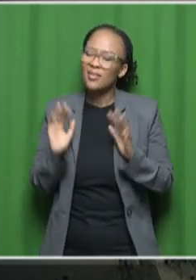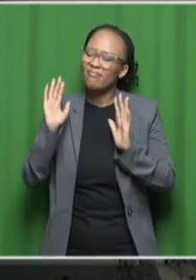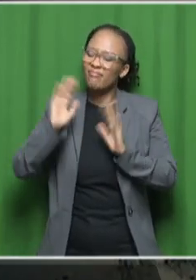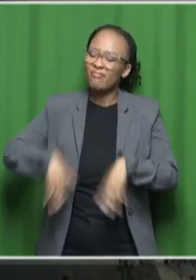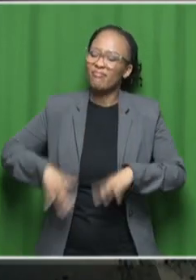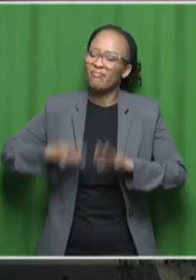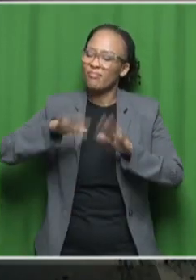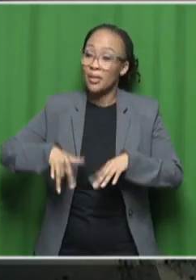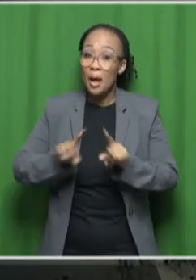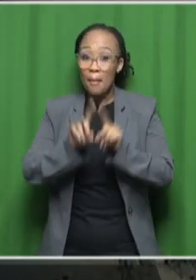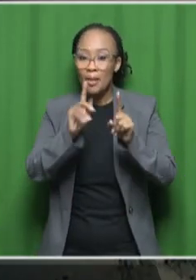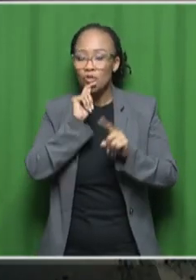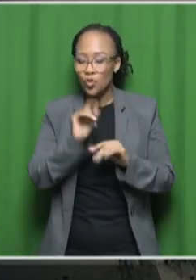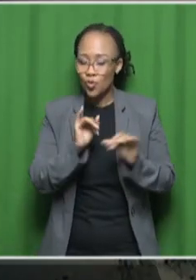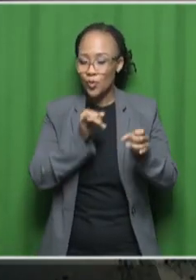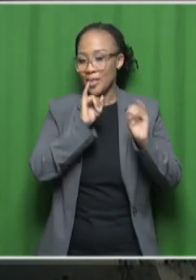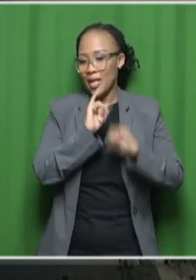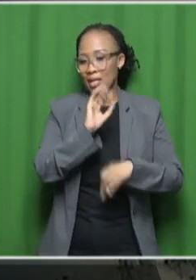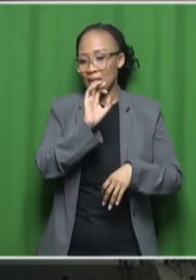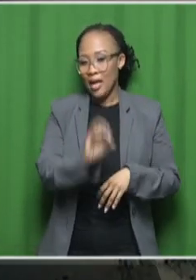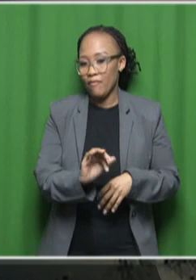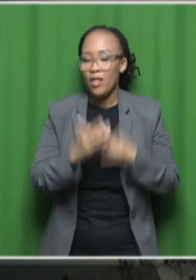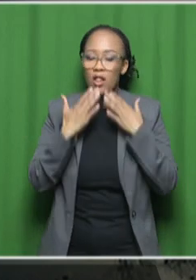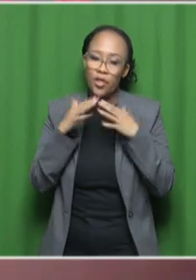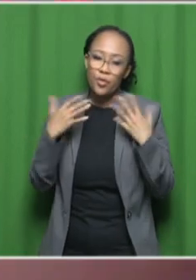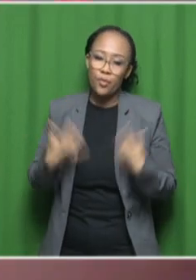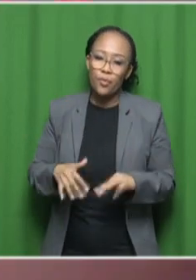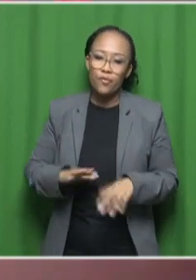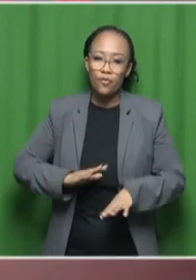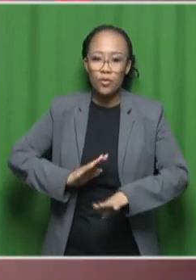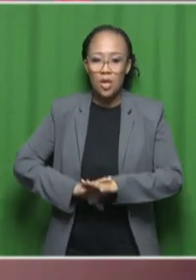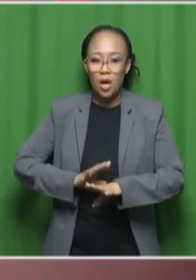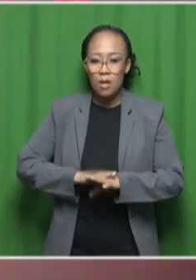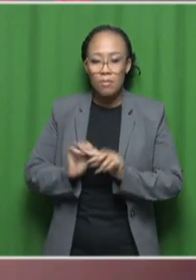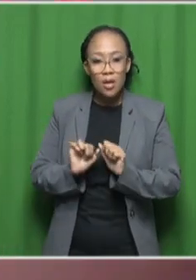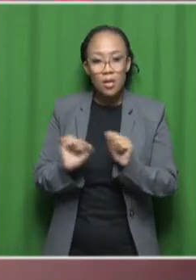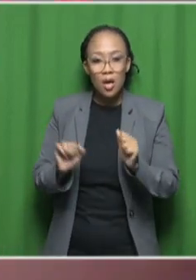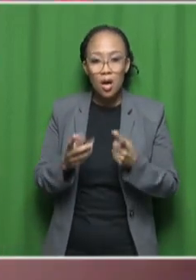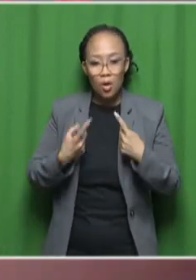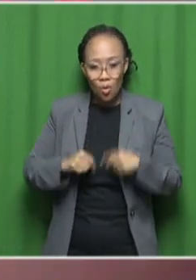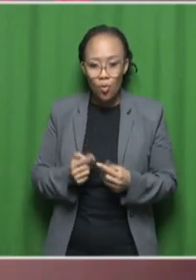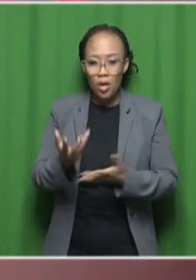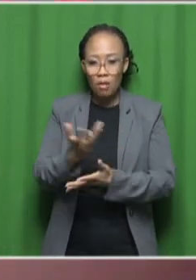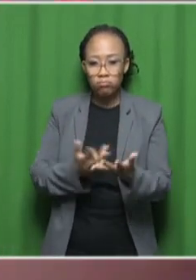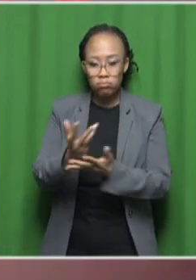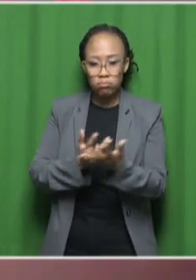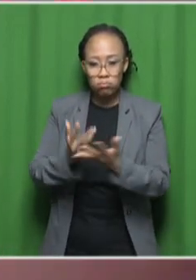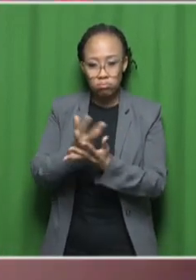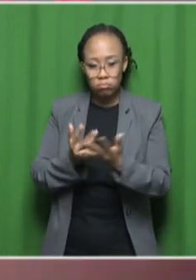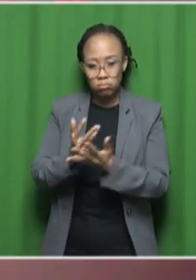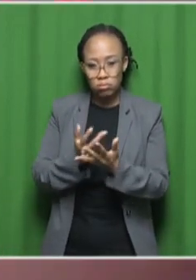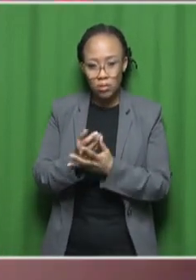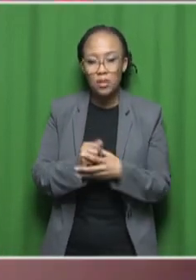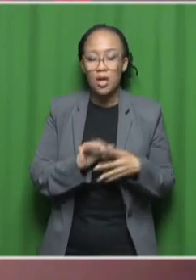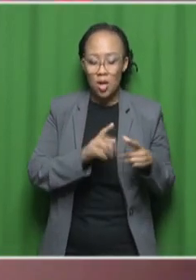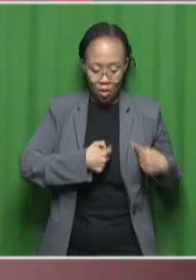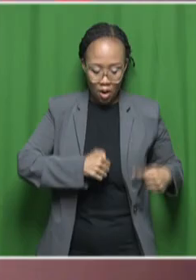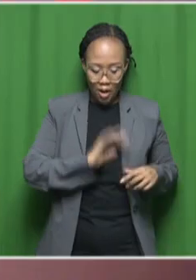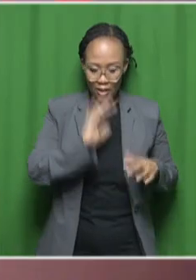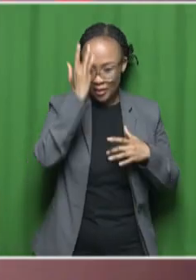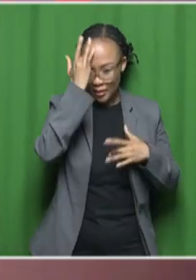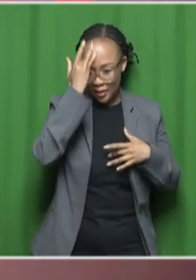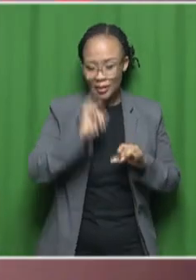But Ernst, thanks so much for your time. And that's all the time we have this morning discussing rheumatic fever and rheumatic heart disease.